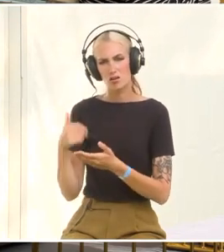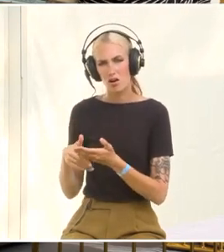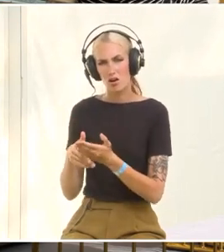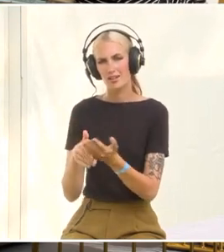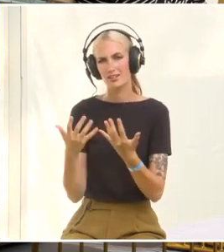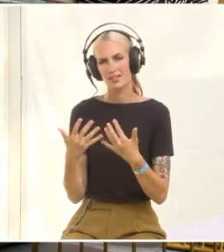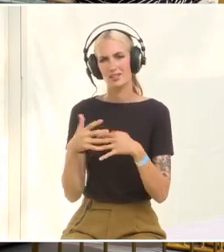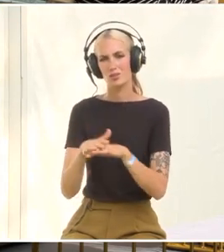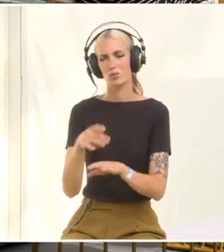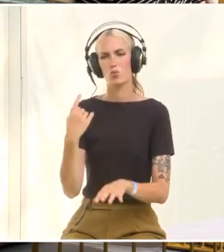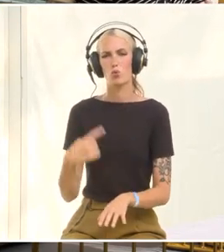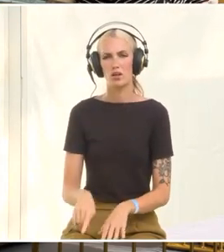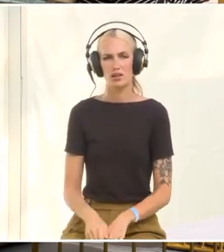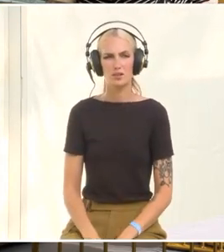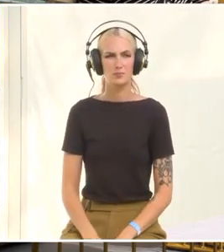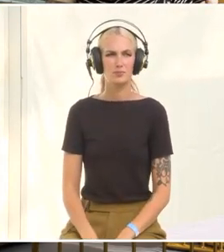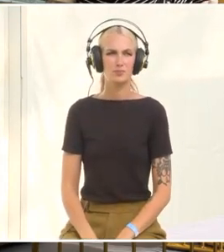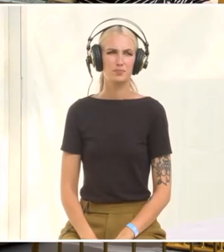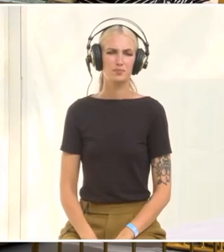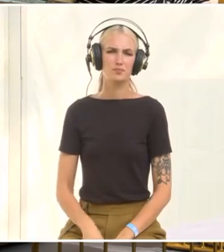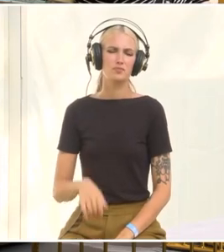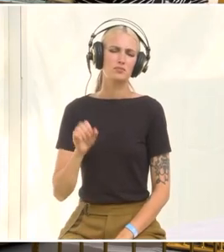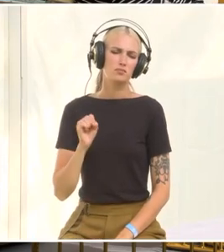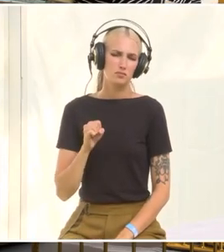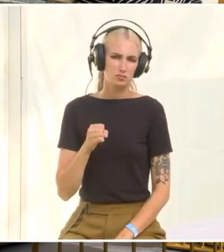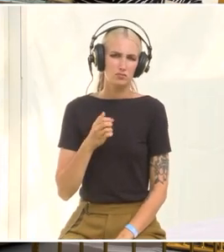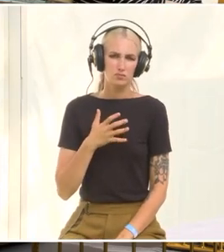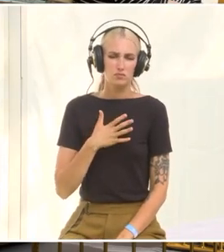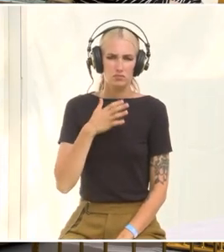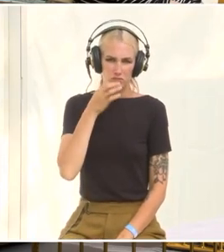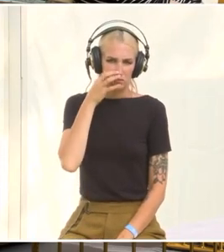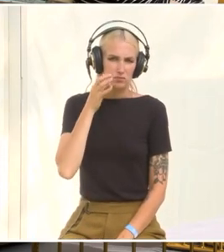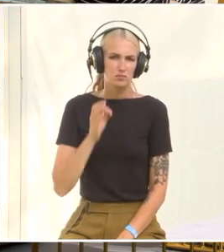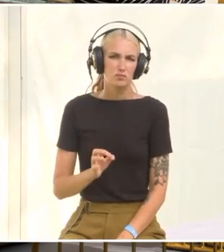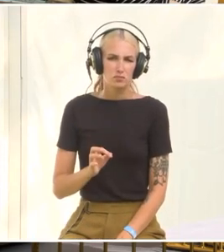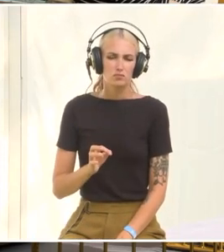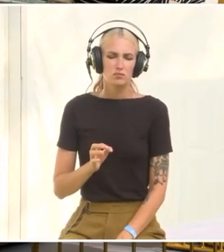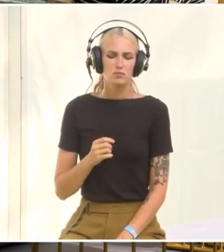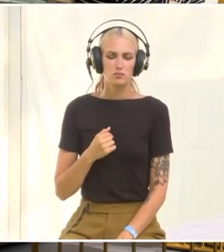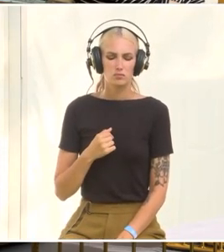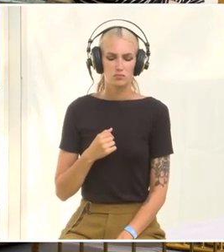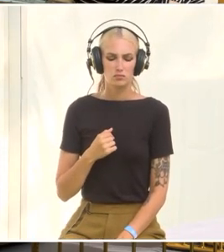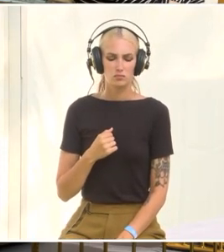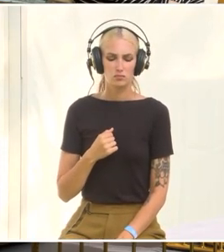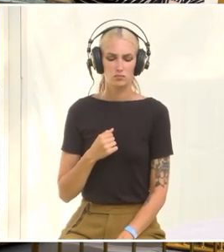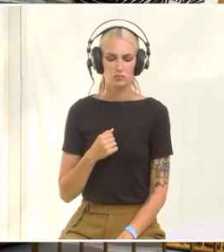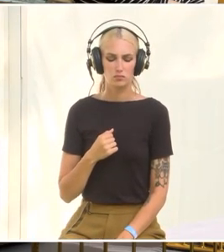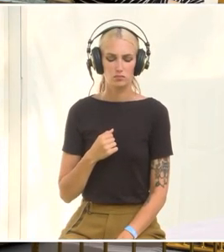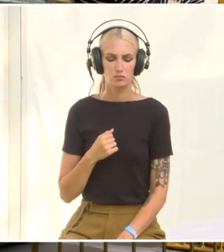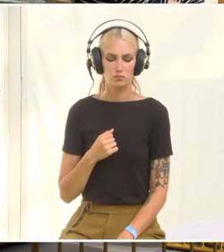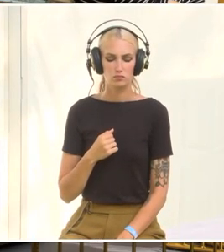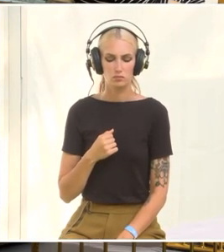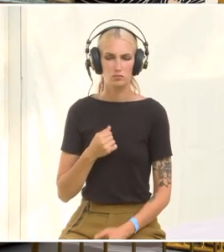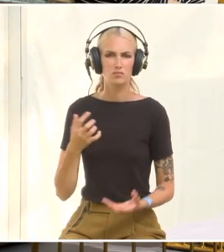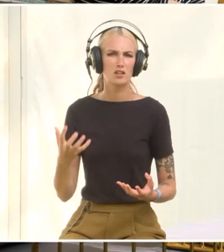Yes. My experience is, I think first experience was that this challenge was